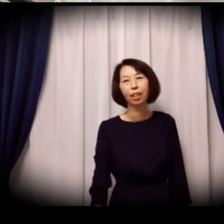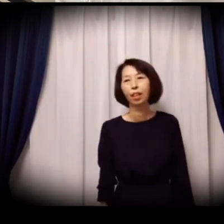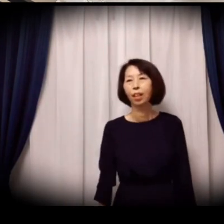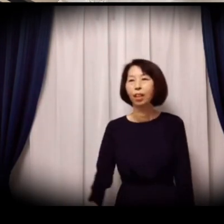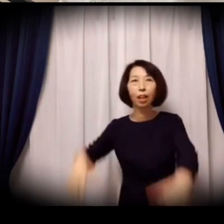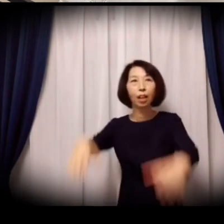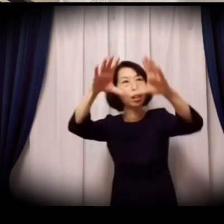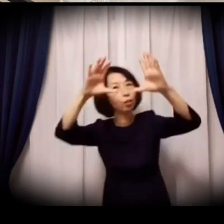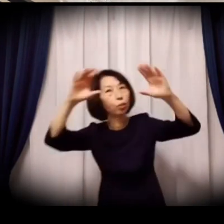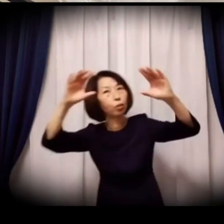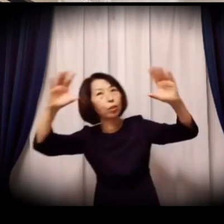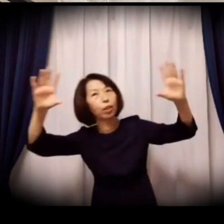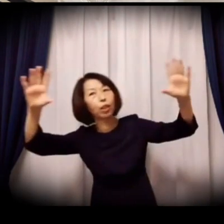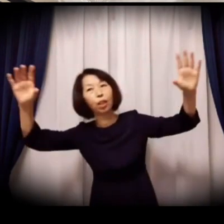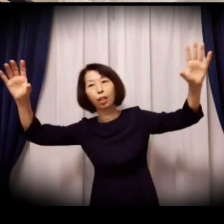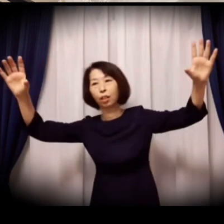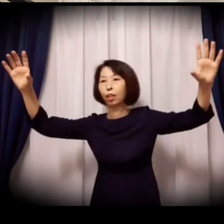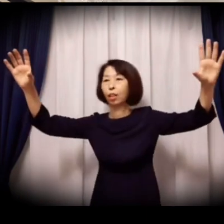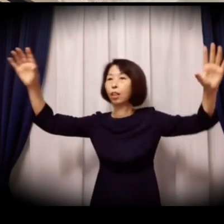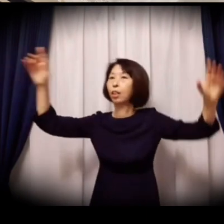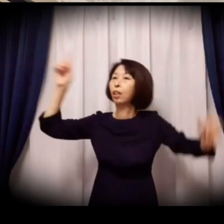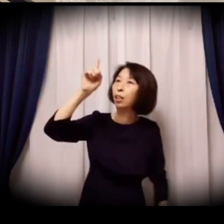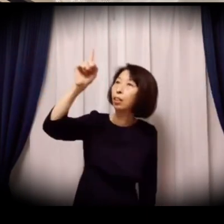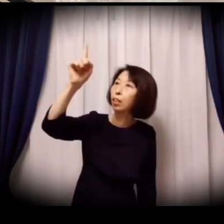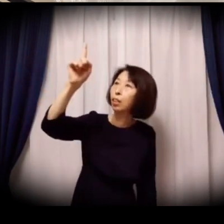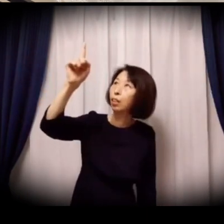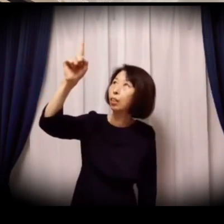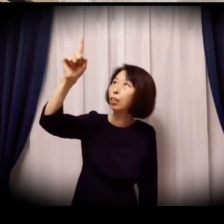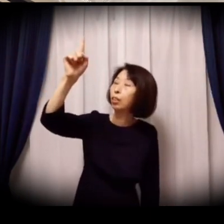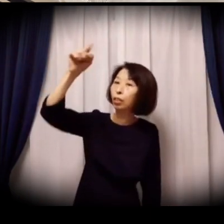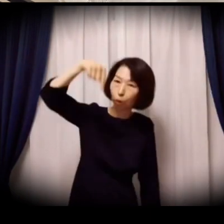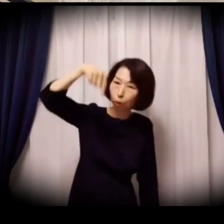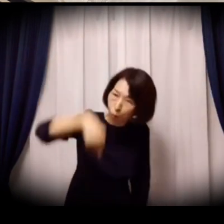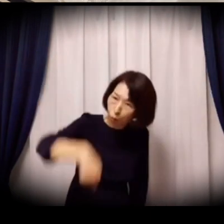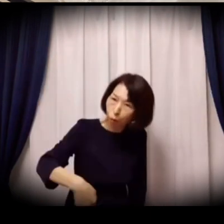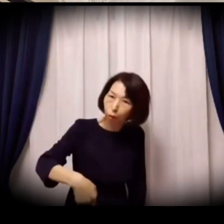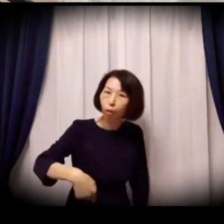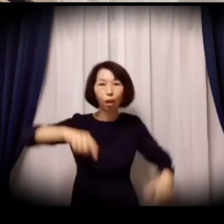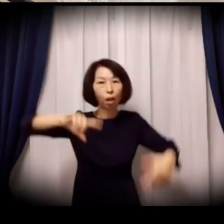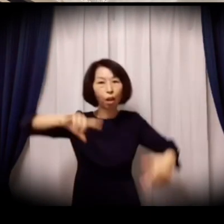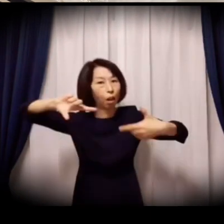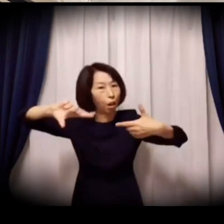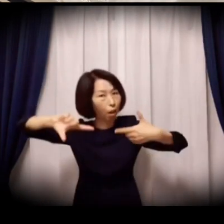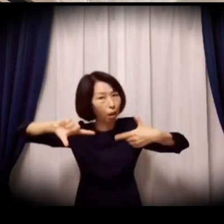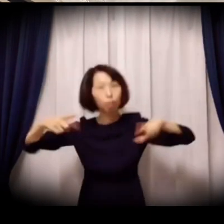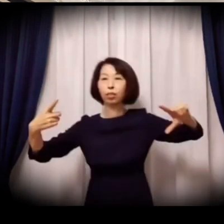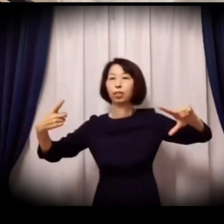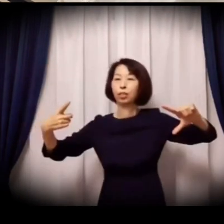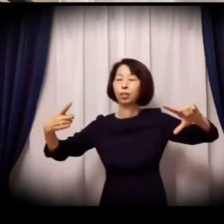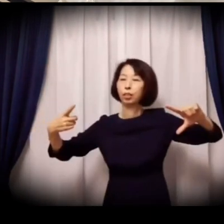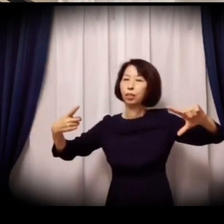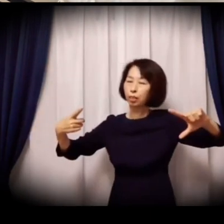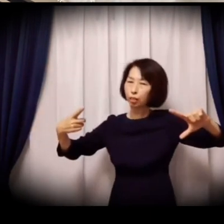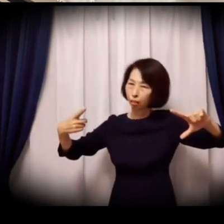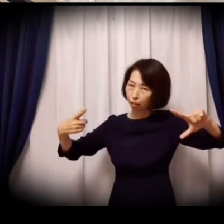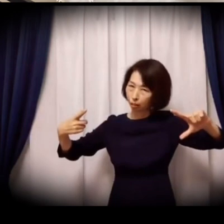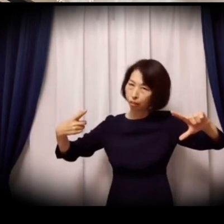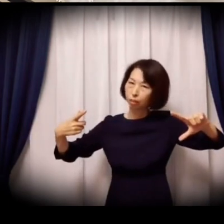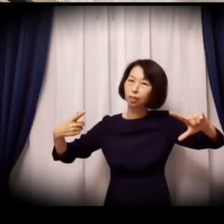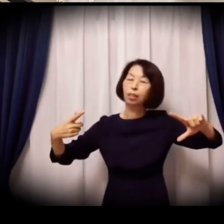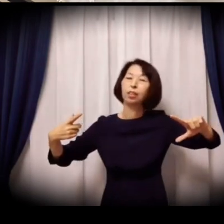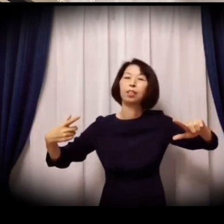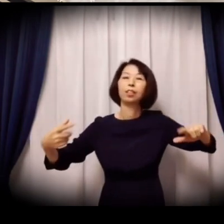I broke a cloud from both sides now From up and